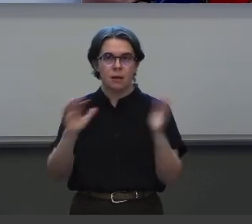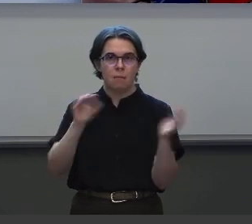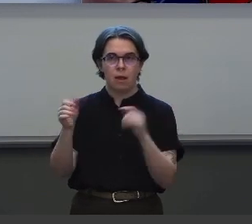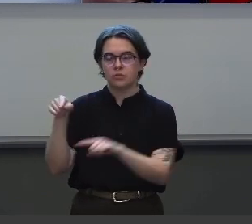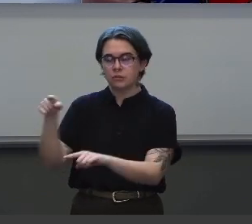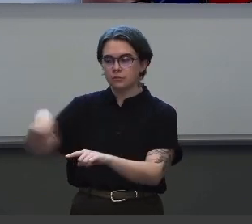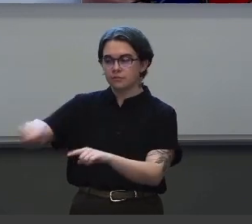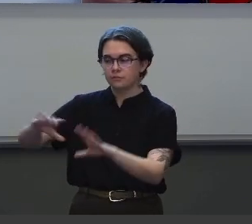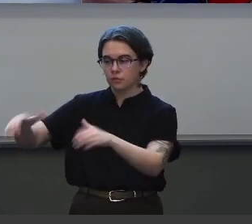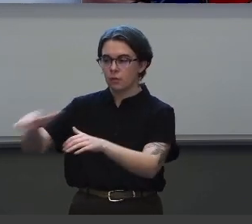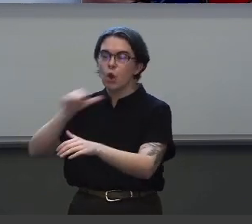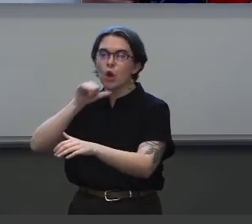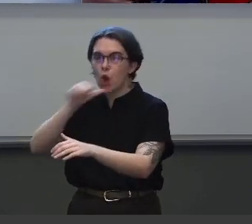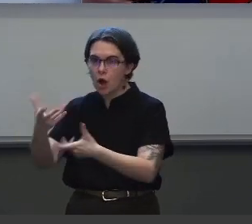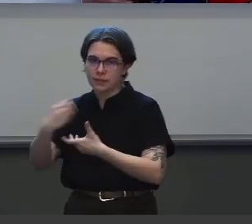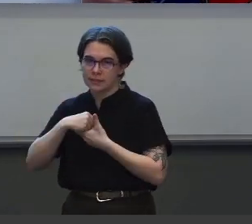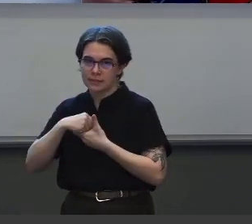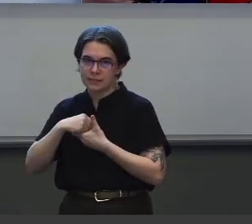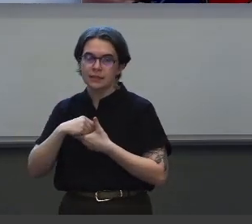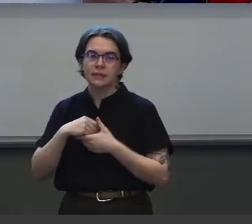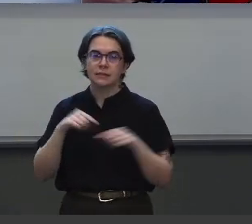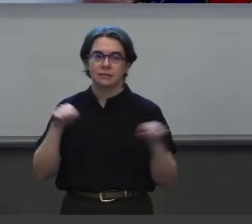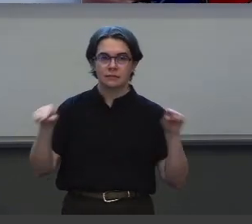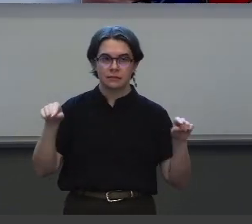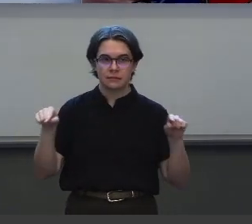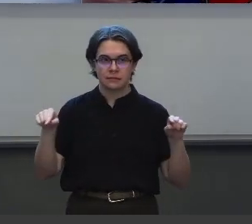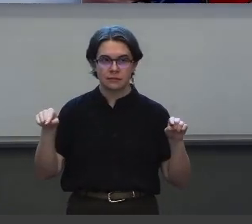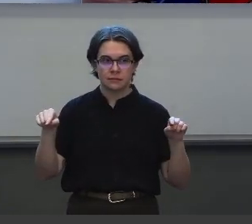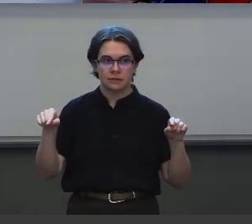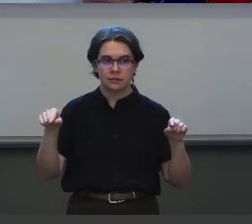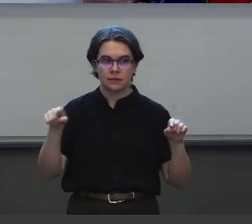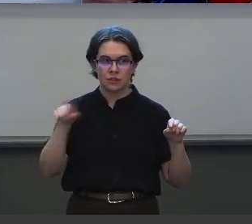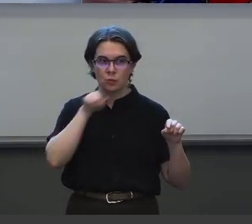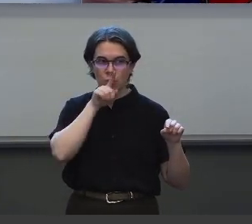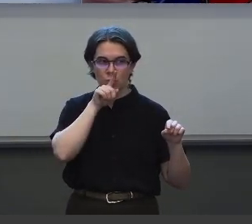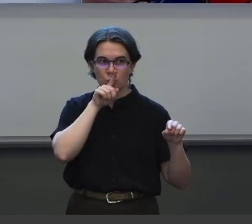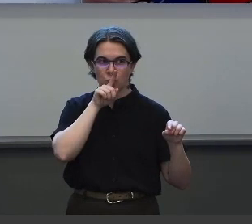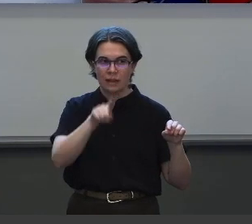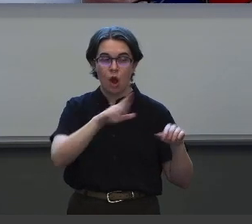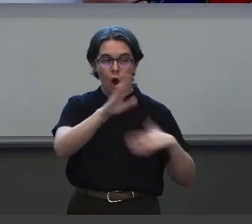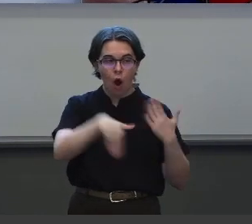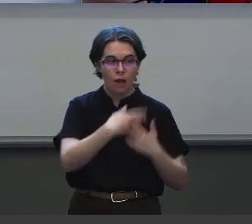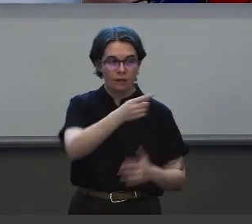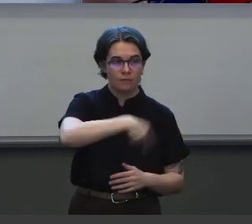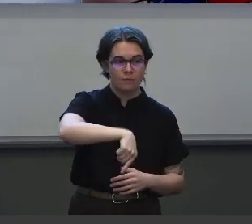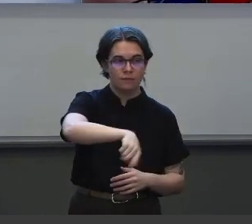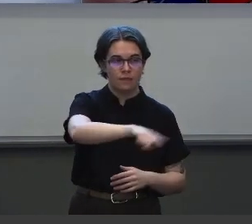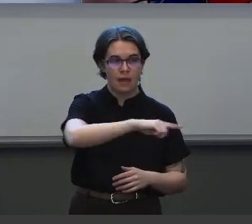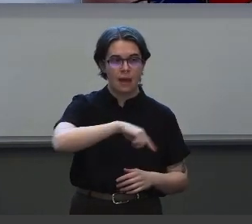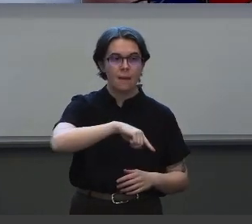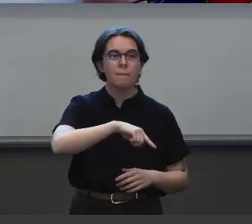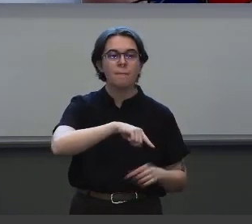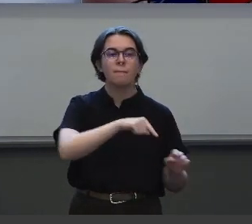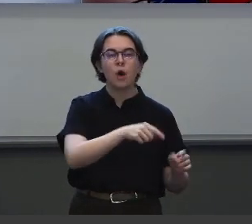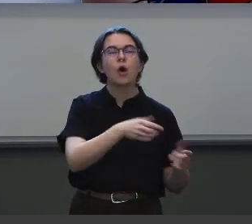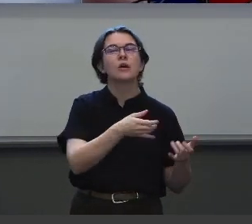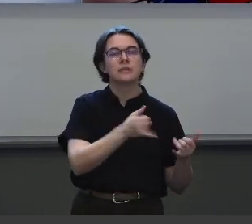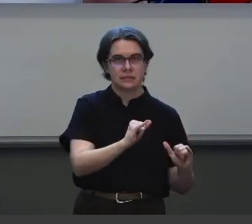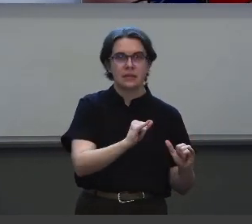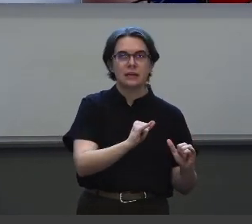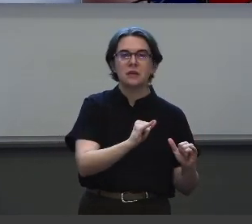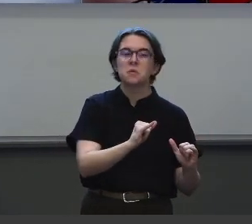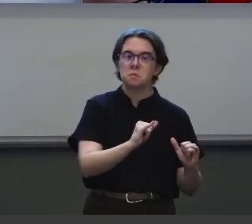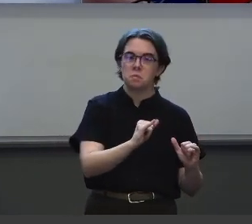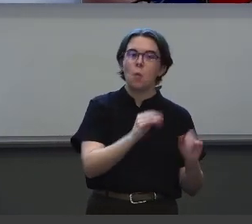sample, all of the individuals on average are still scoring below non-autistic people in terms of sensory